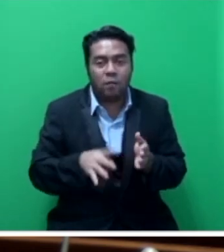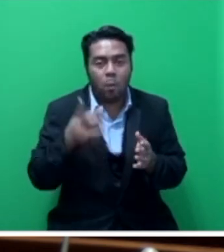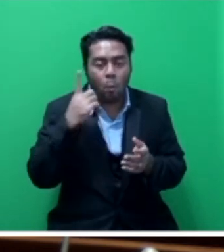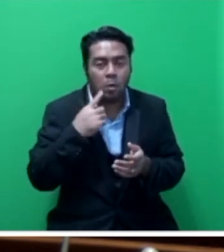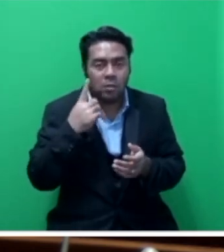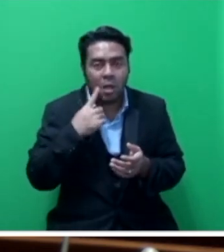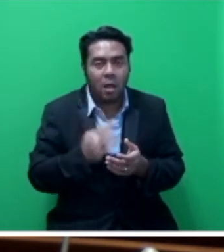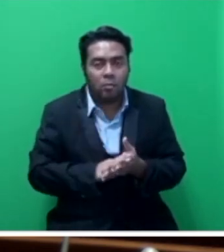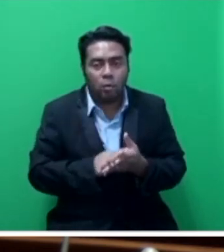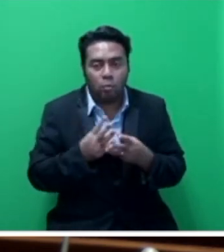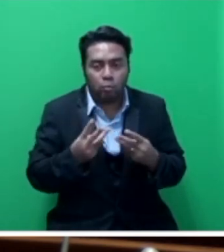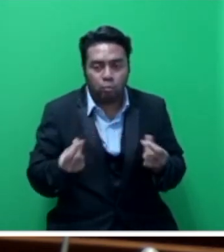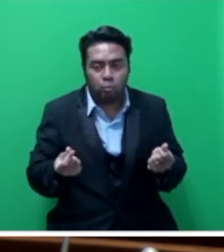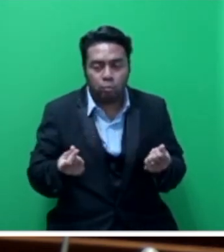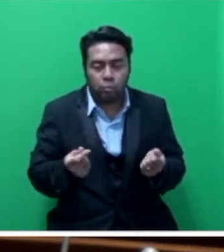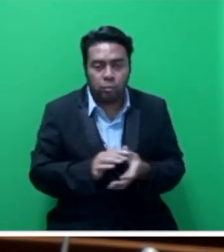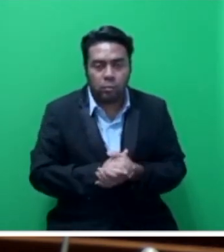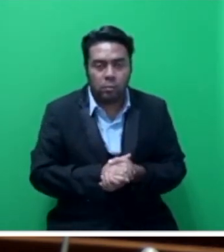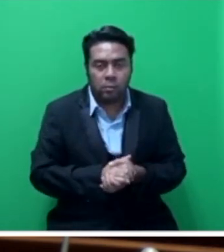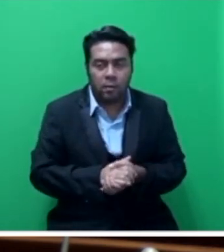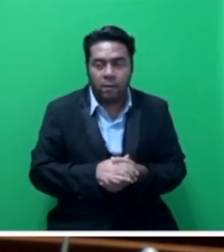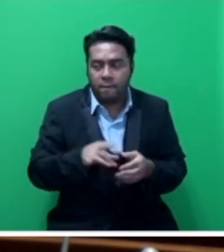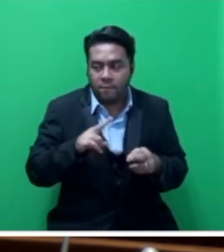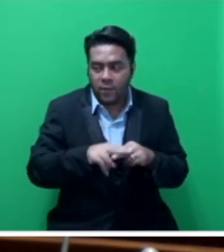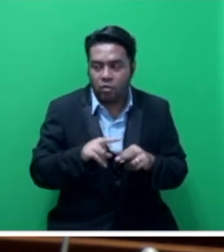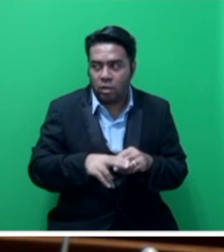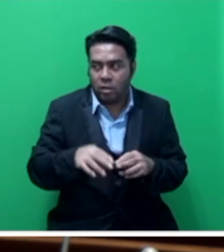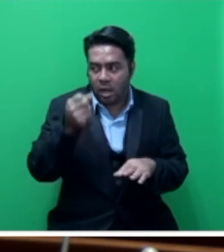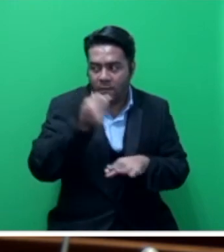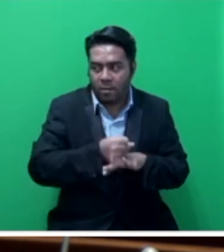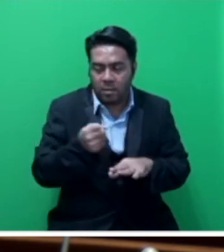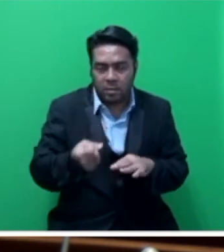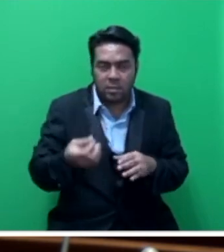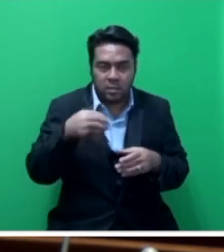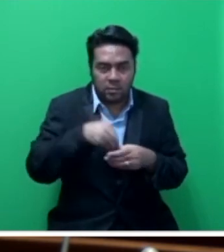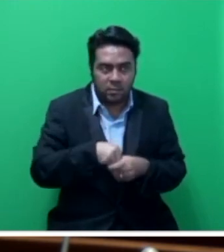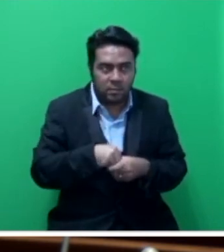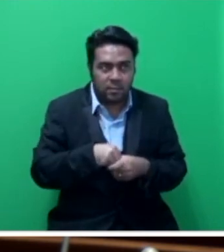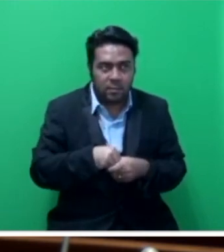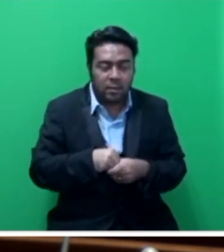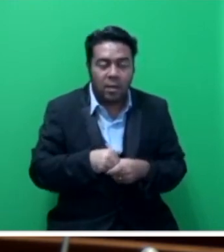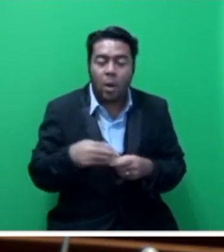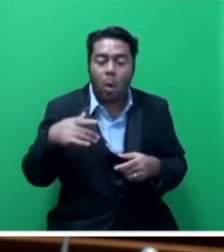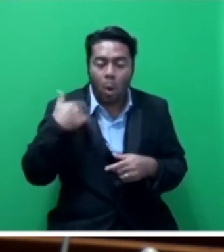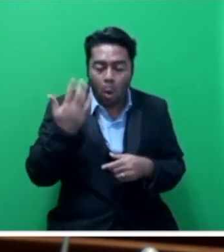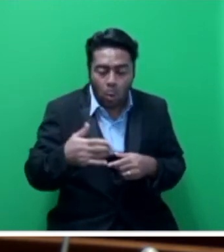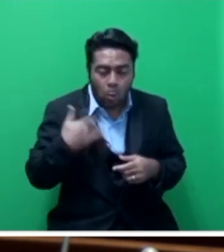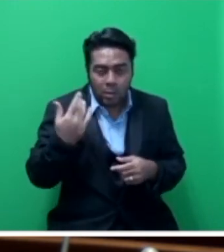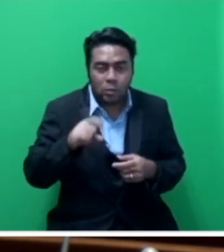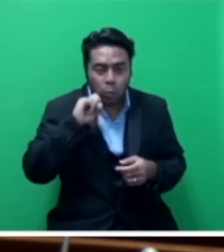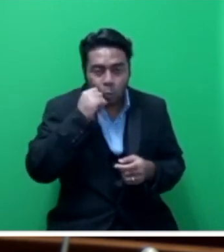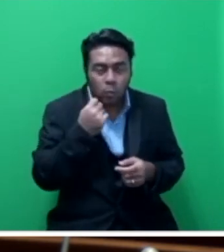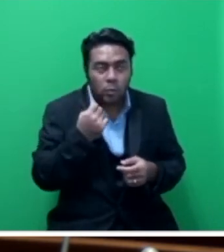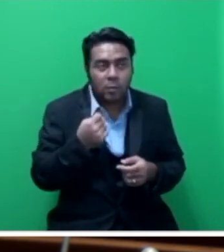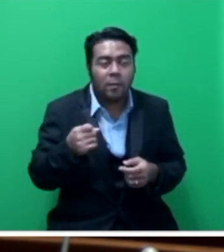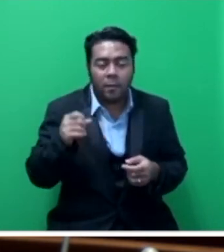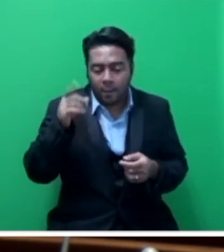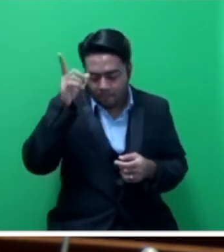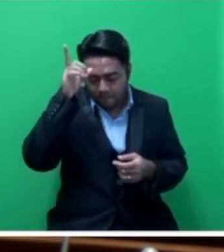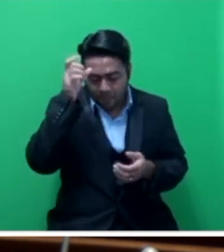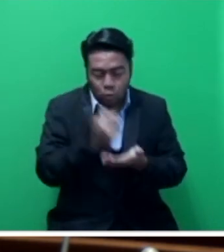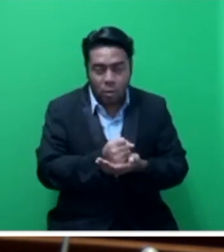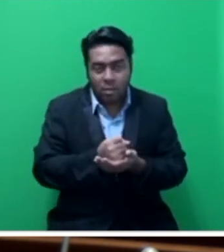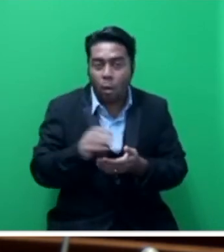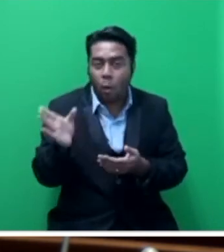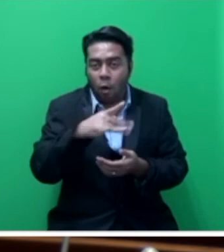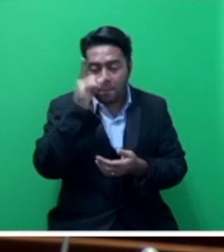season. Mr. Speaker, so the Fijian government has and always will continue to ensure that every Fijian has reasonable access